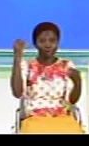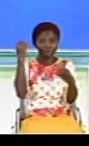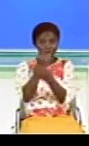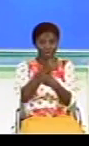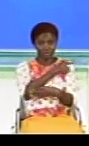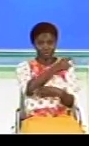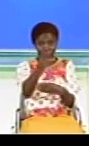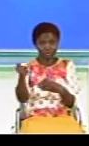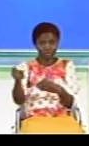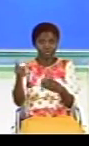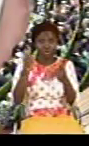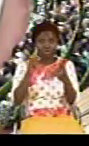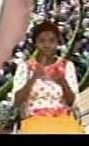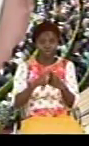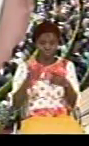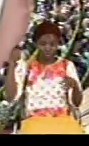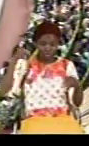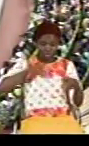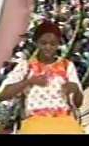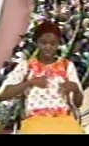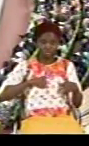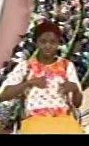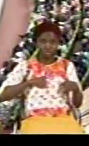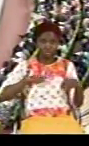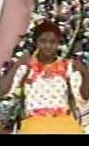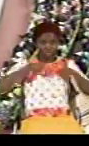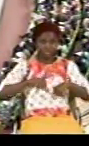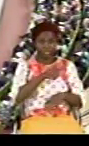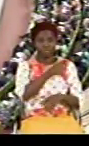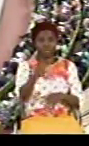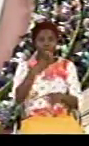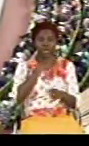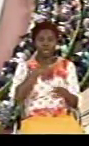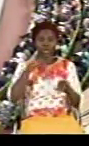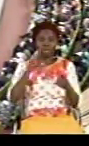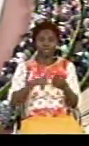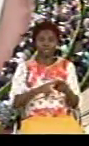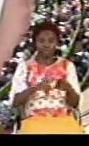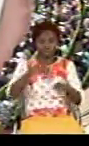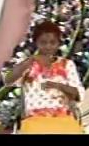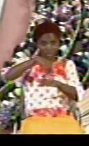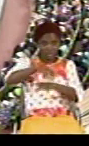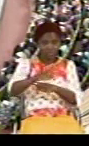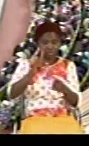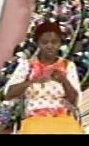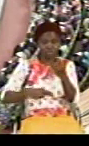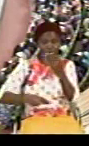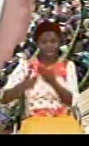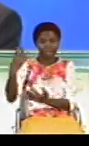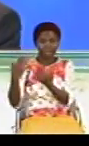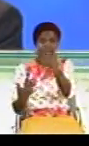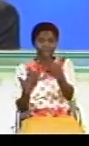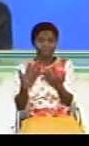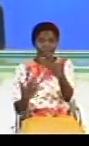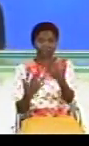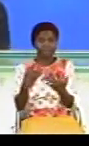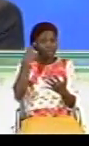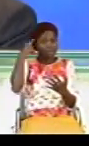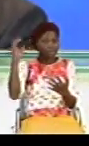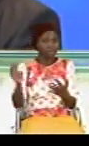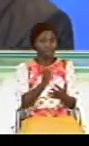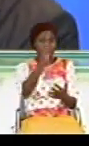to condemn you, and to consign you to hell, fire forever and ever. That's